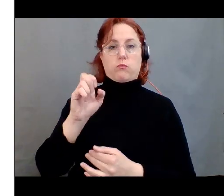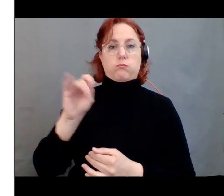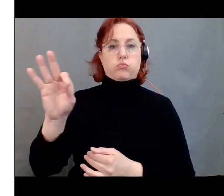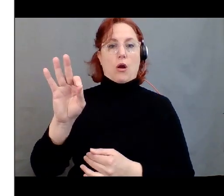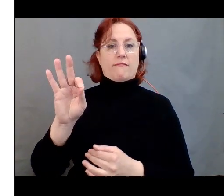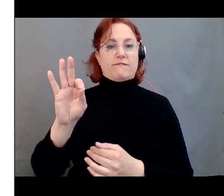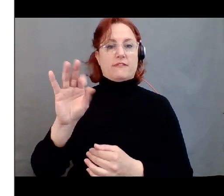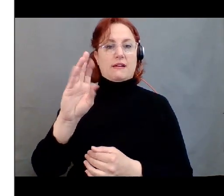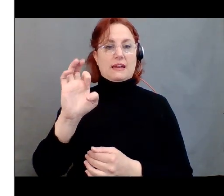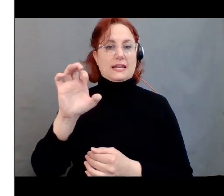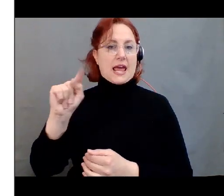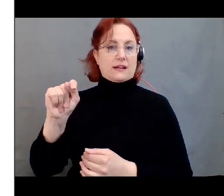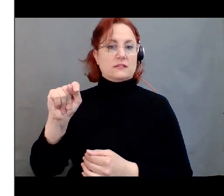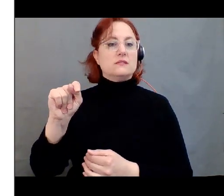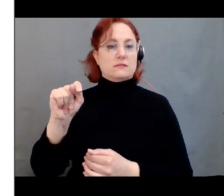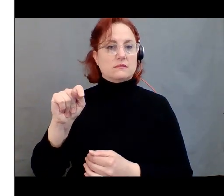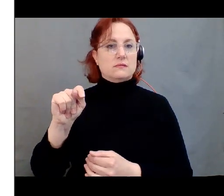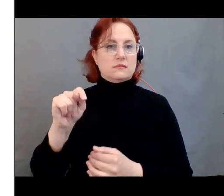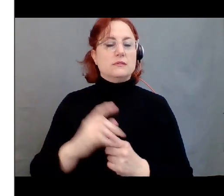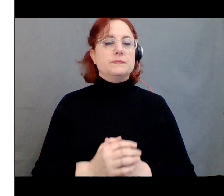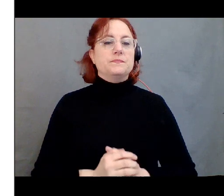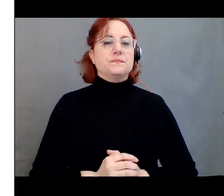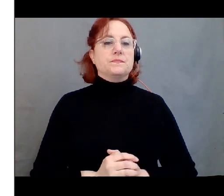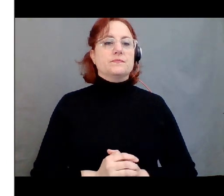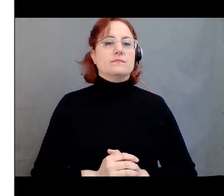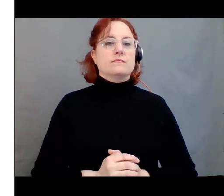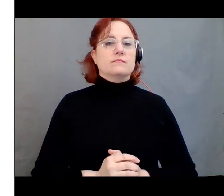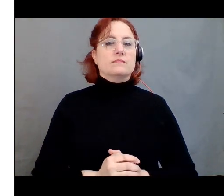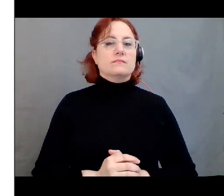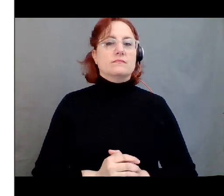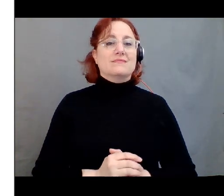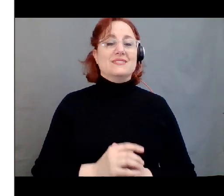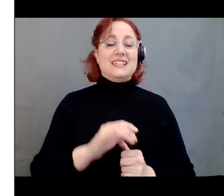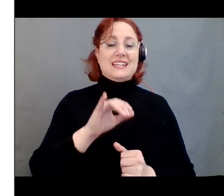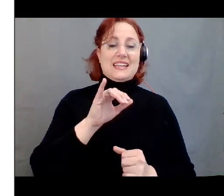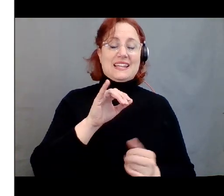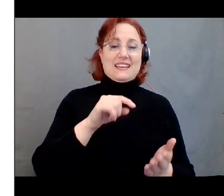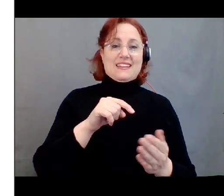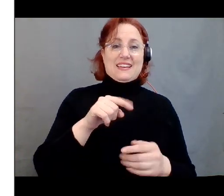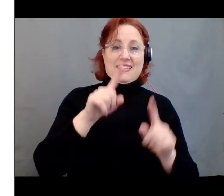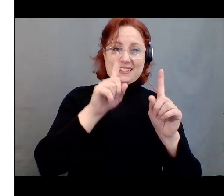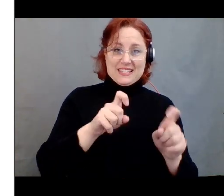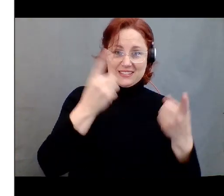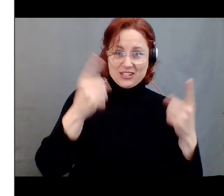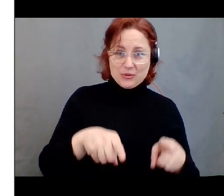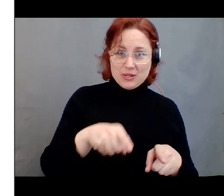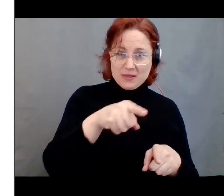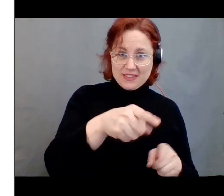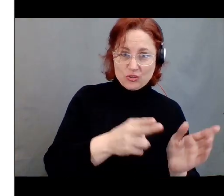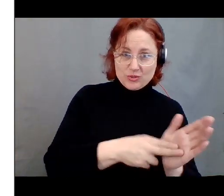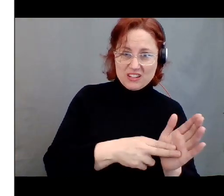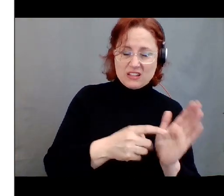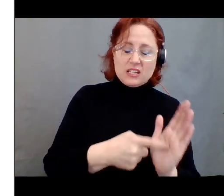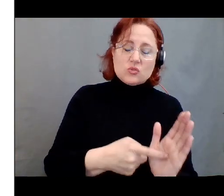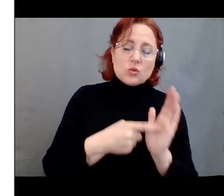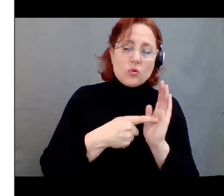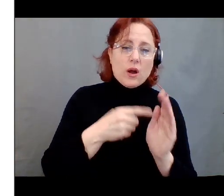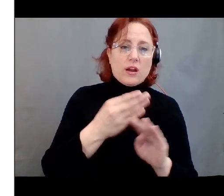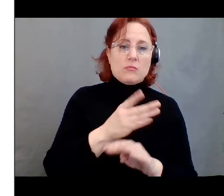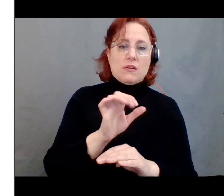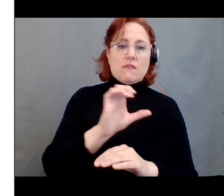Alternative Testing Agreement. Completion of the testing agreement is required for ARC to administer any exams or quizzes for the